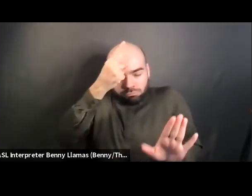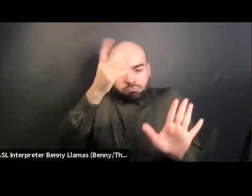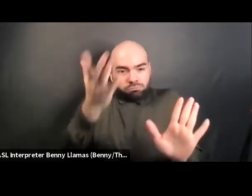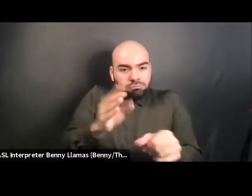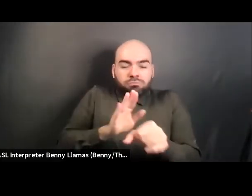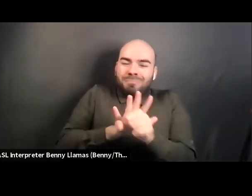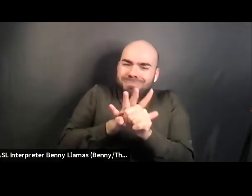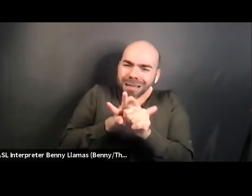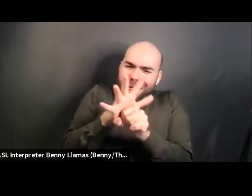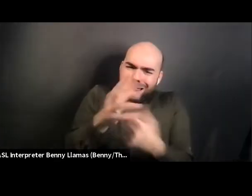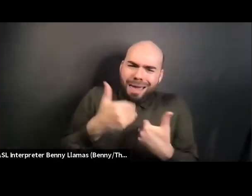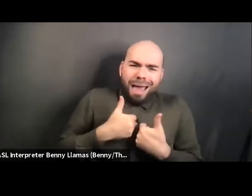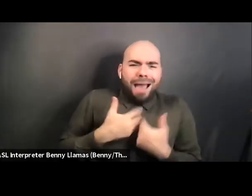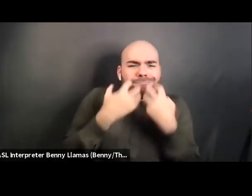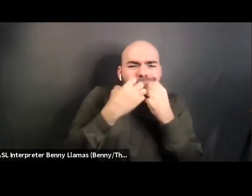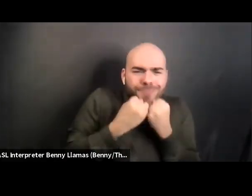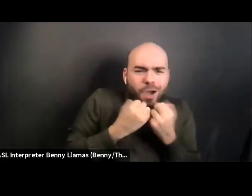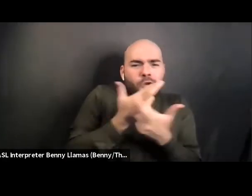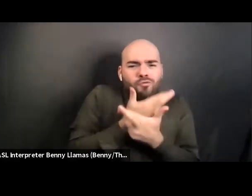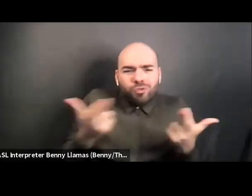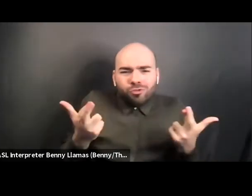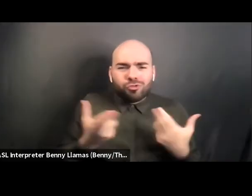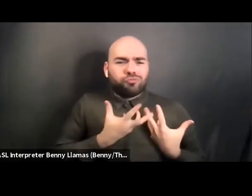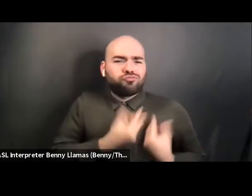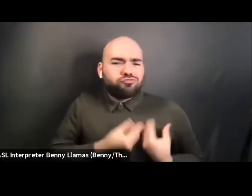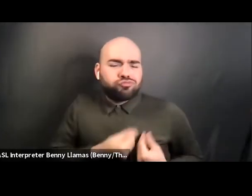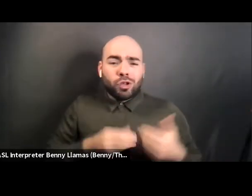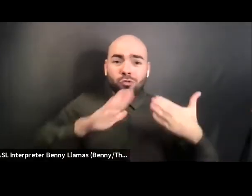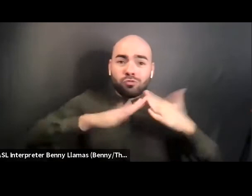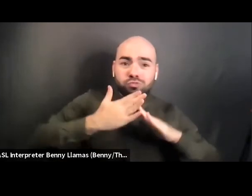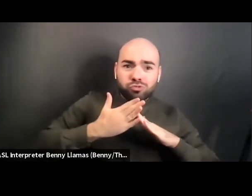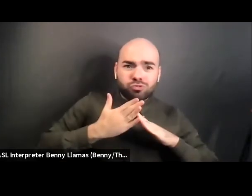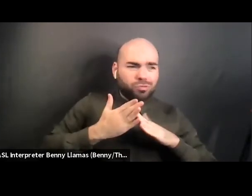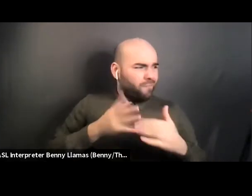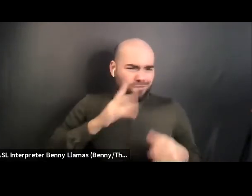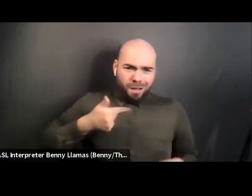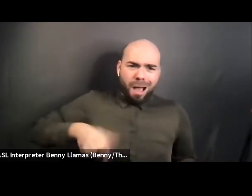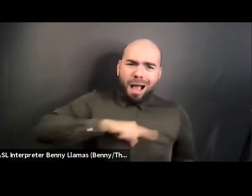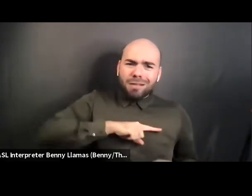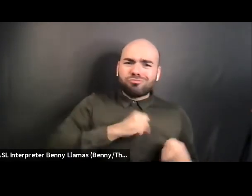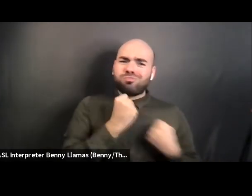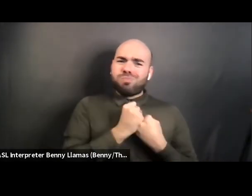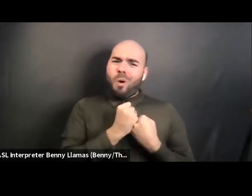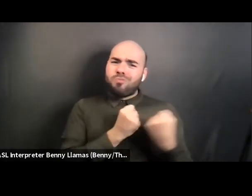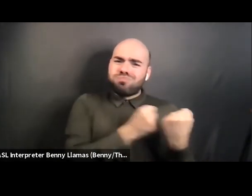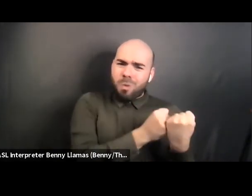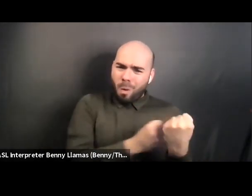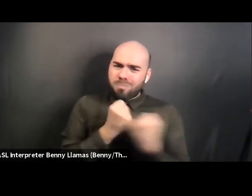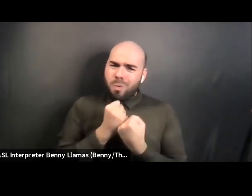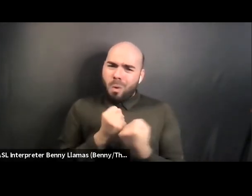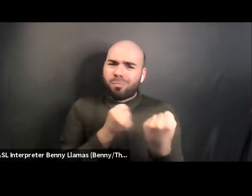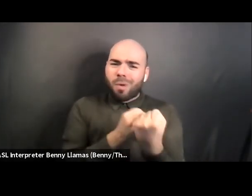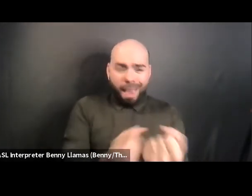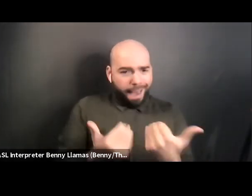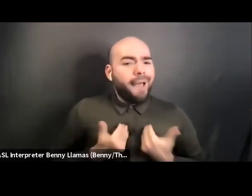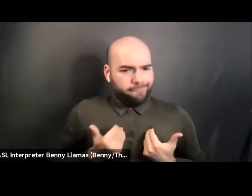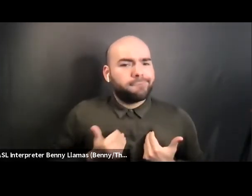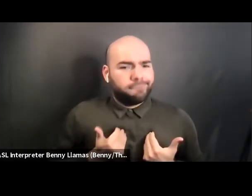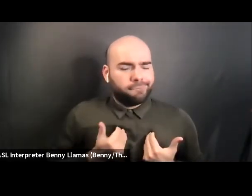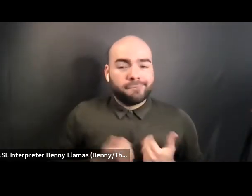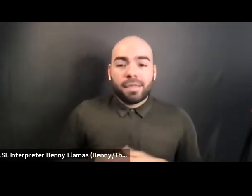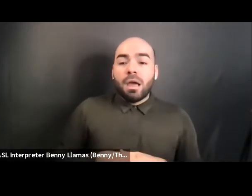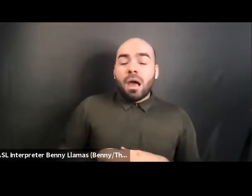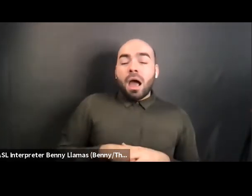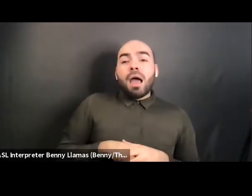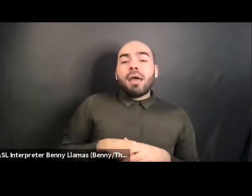care, resources, compassion, and community to hold all of us in our times of need. And I'm not looking